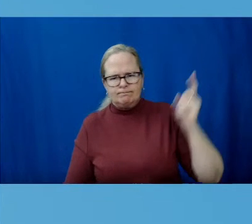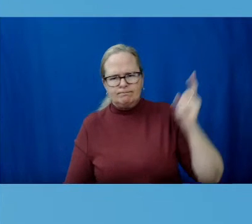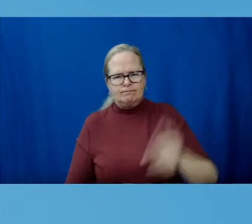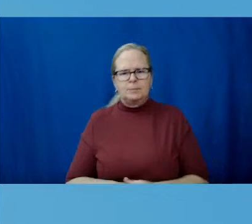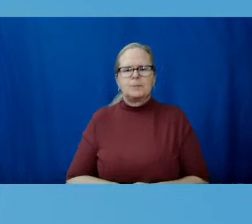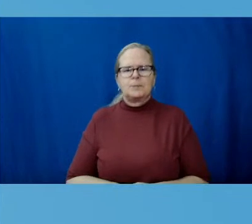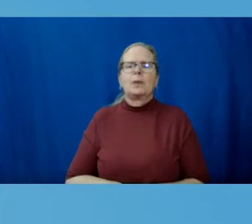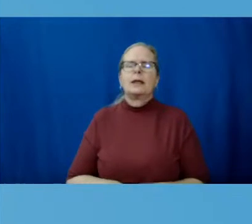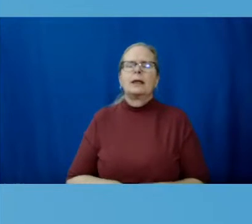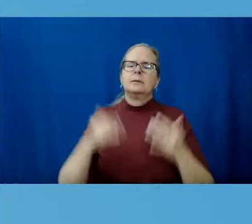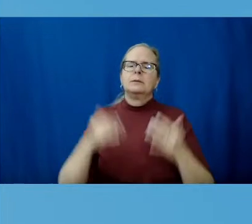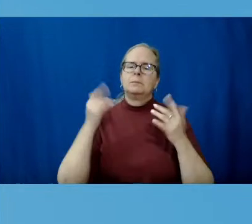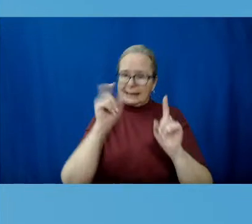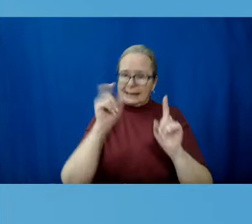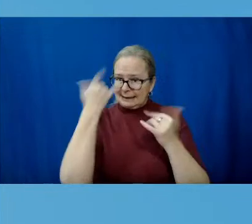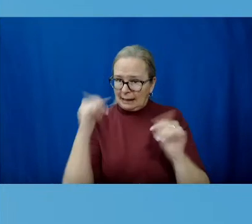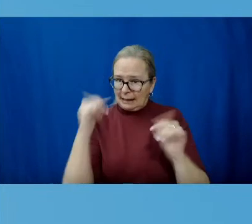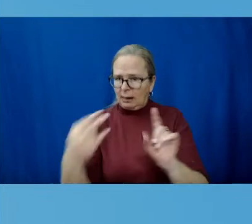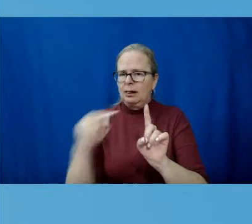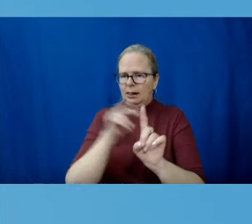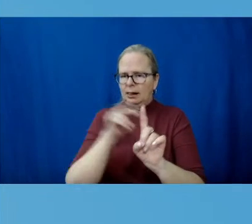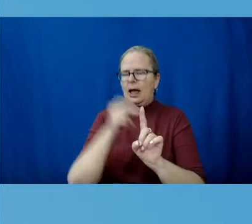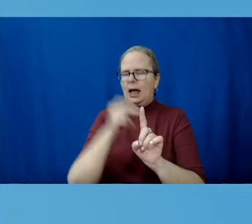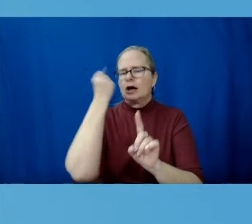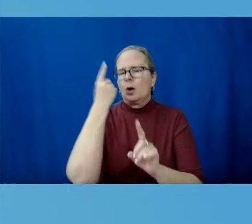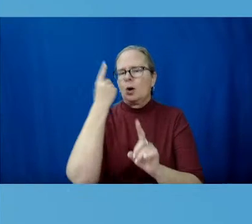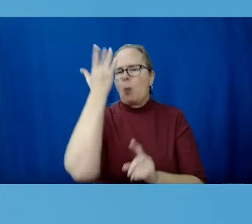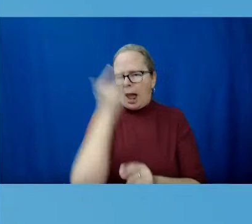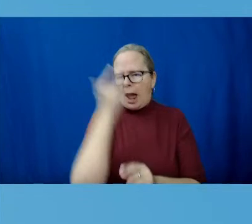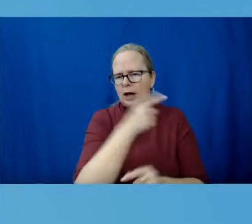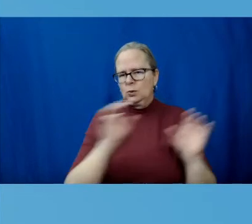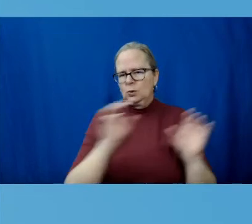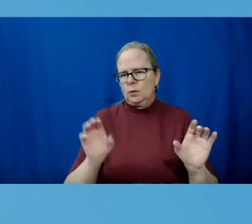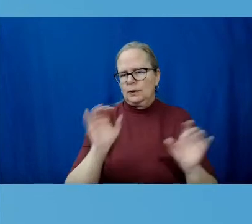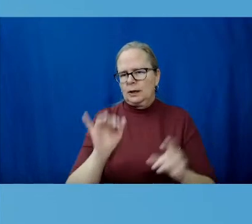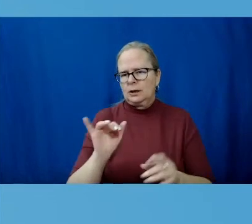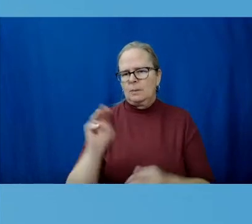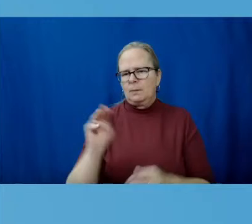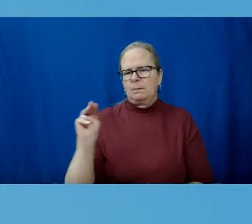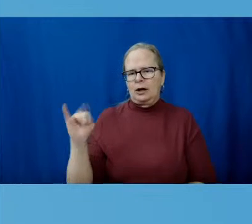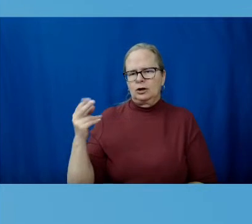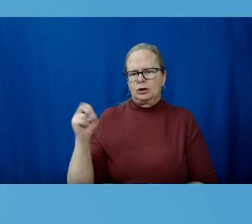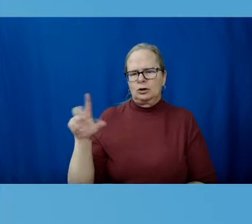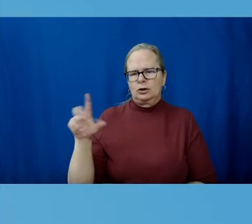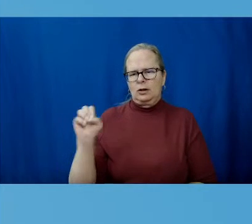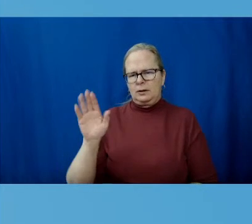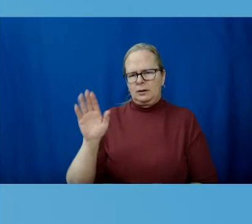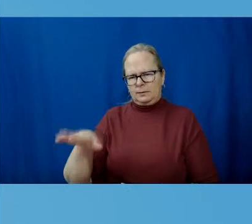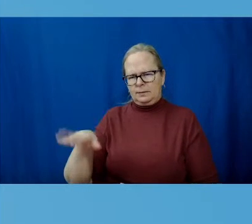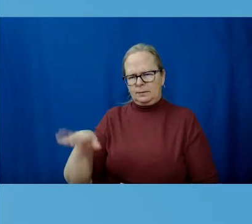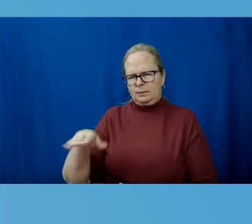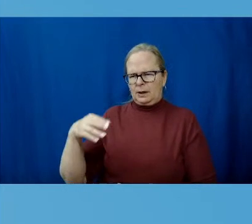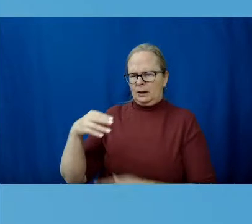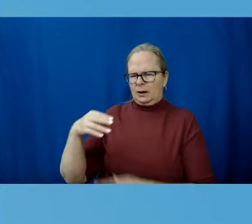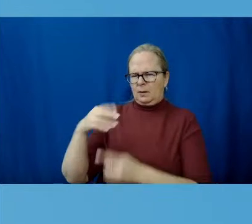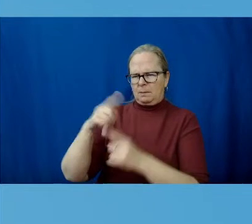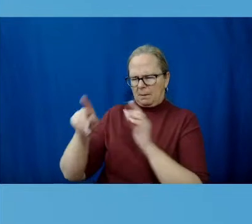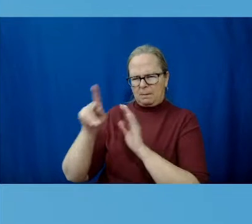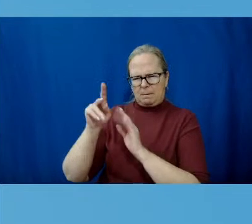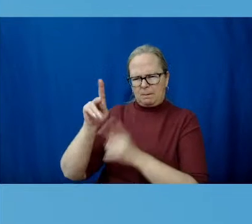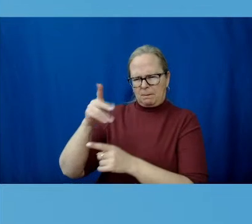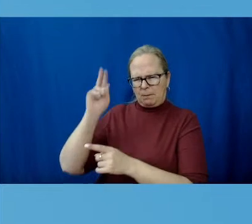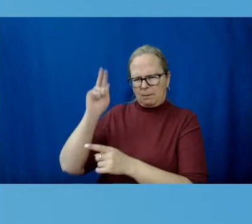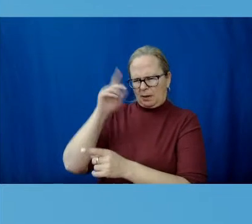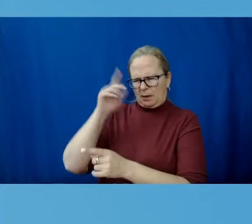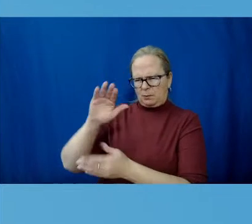been, why does he keep doing it? Like, even if we're looking at that percentage of his caucus who really does want to support